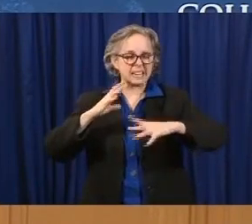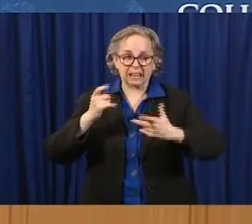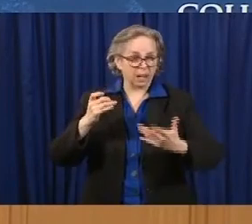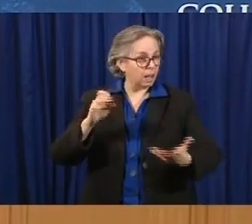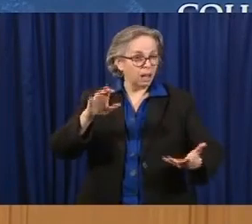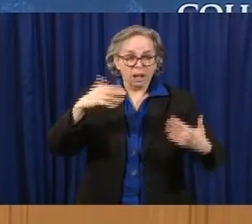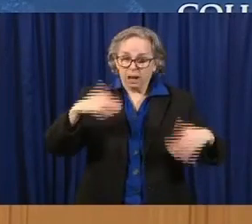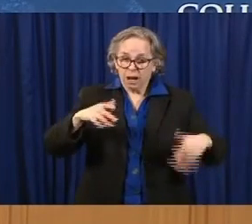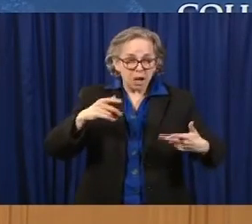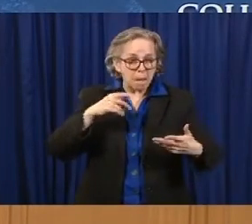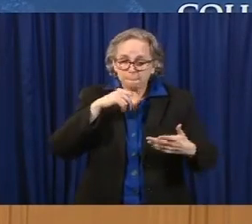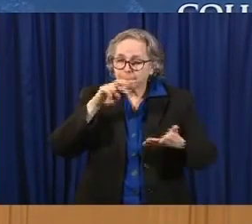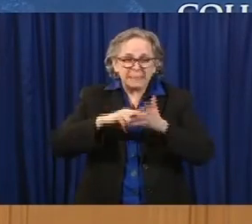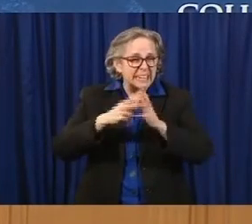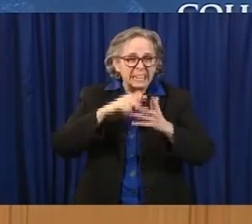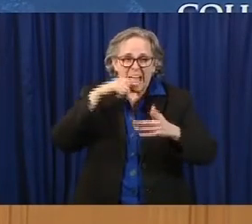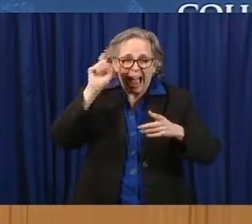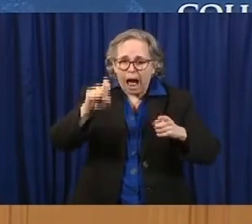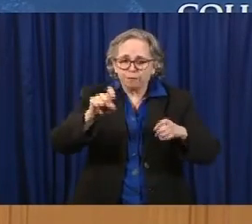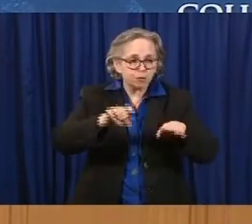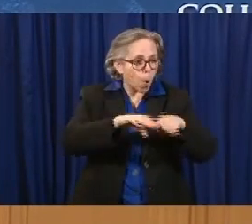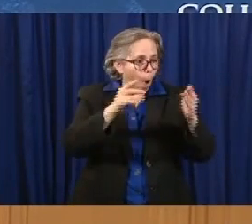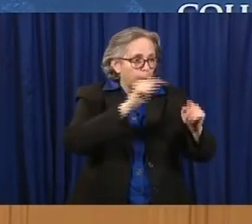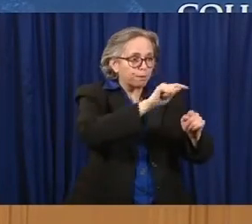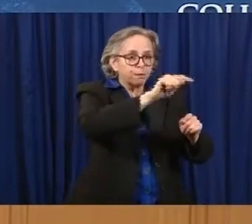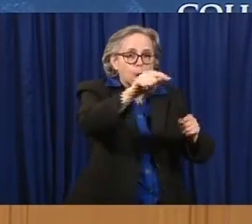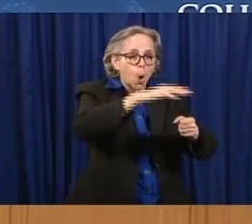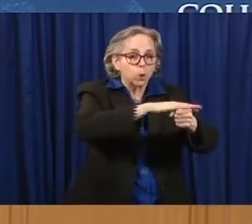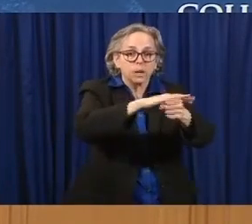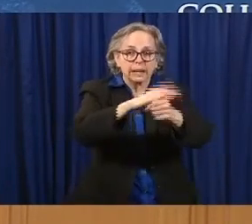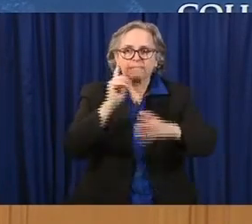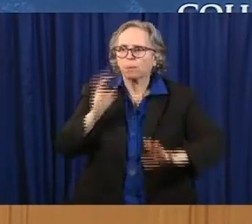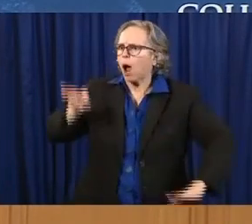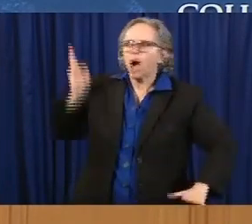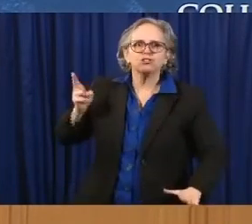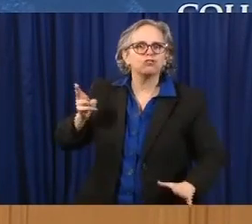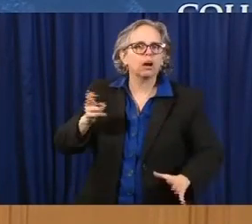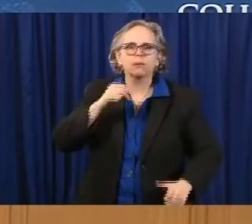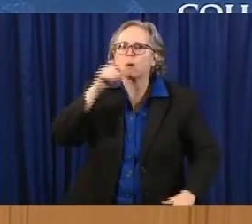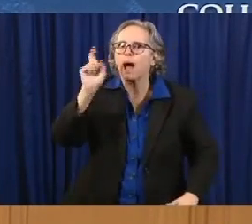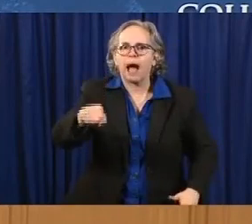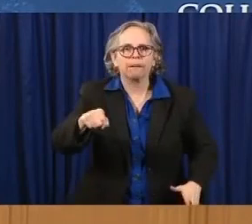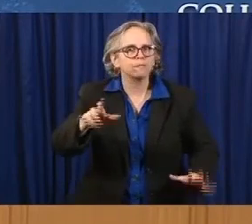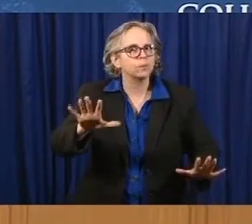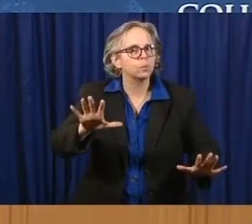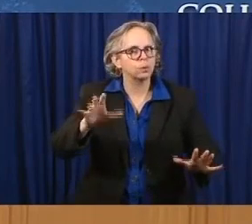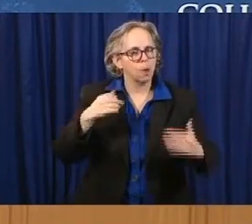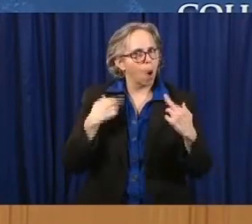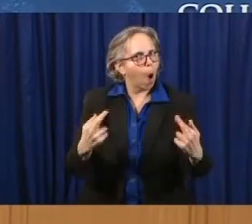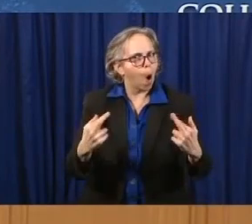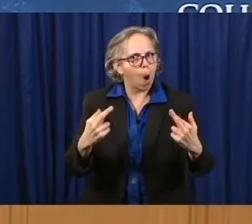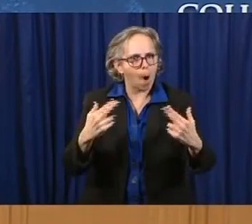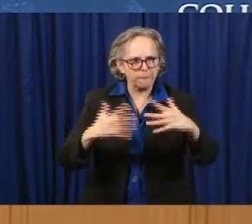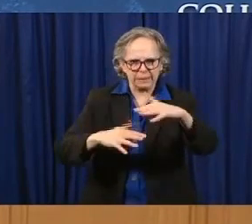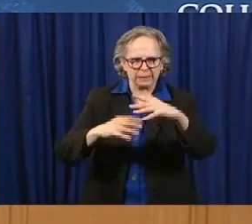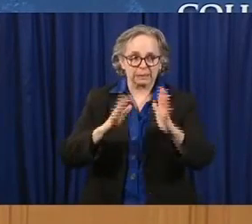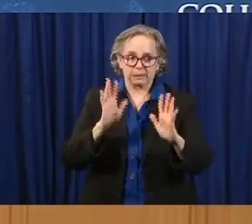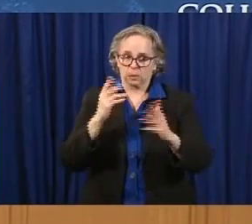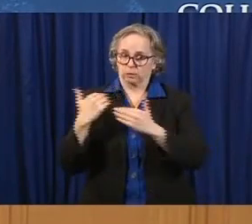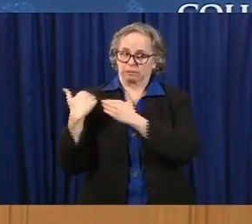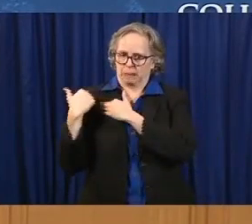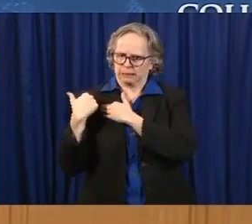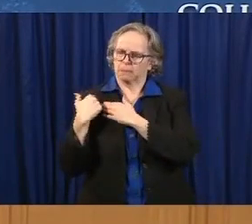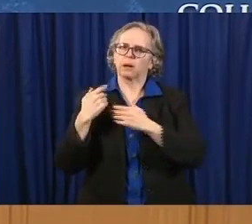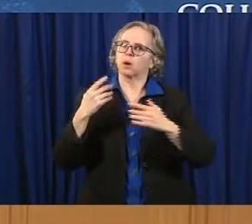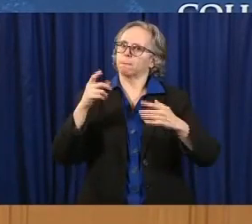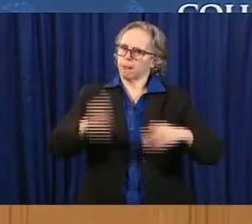the alternative care center. But it is incumbent upon us as leaders to be prepared for that and want to make sure that we're